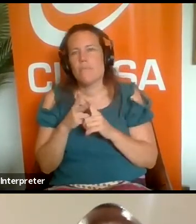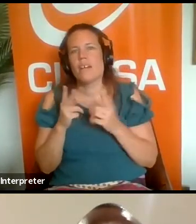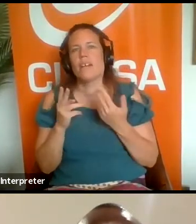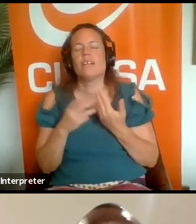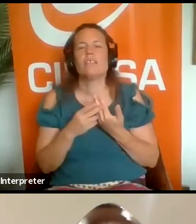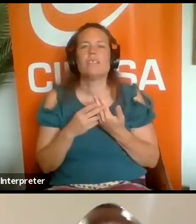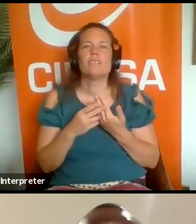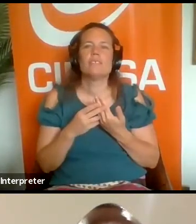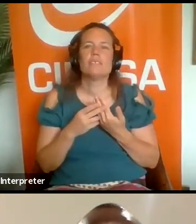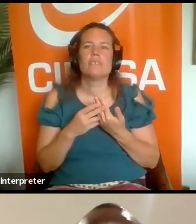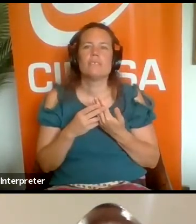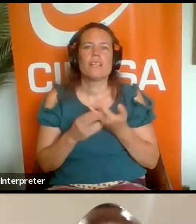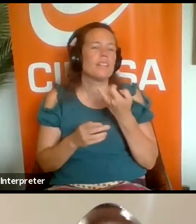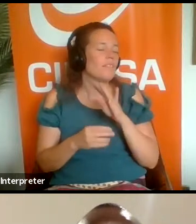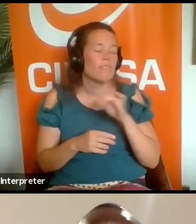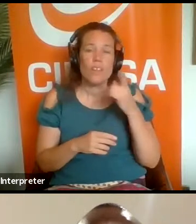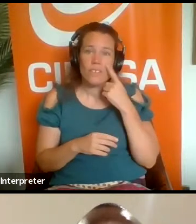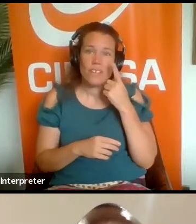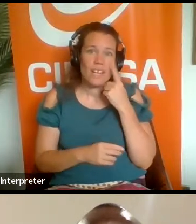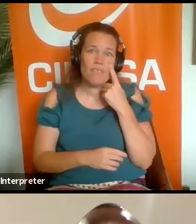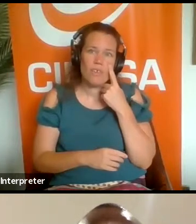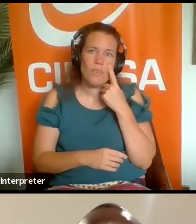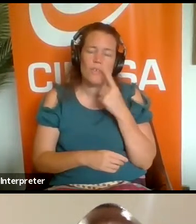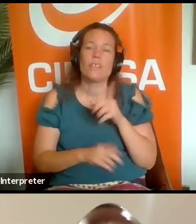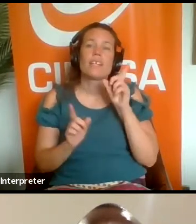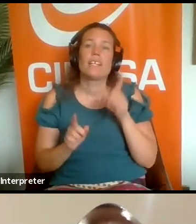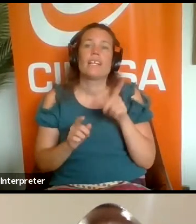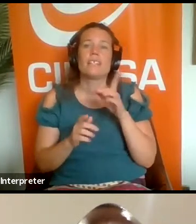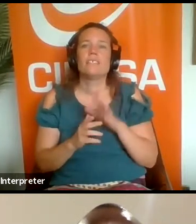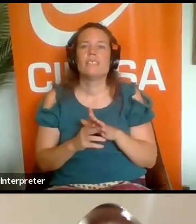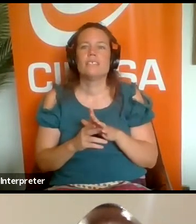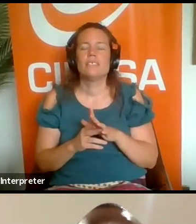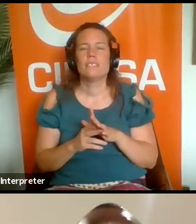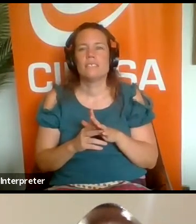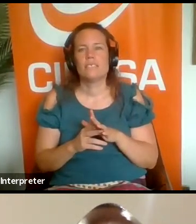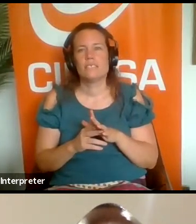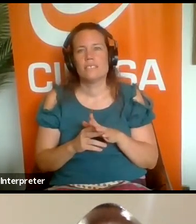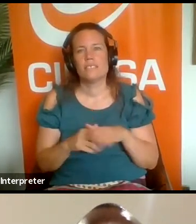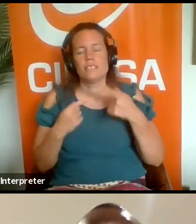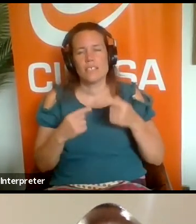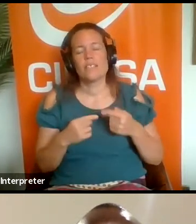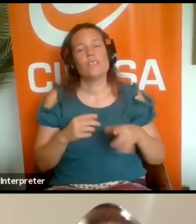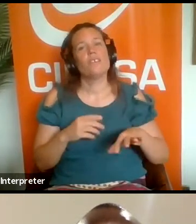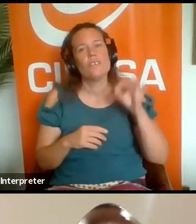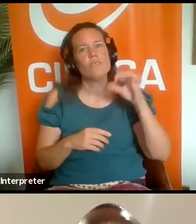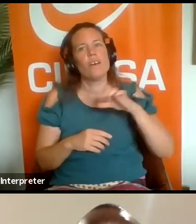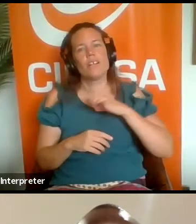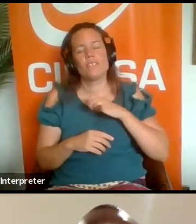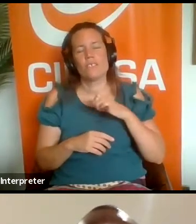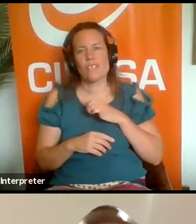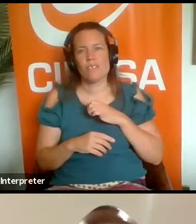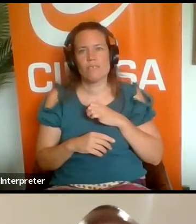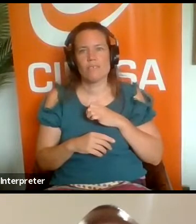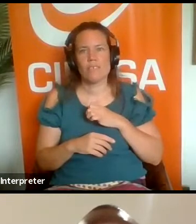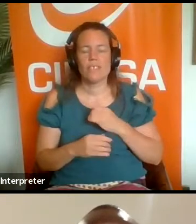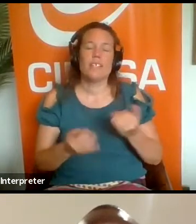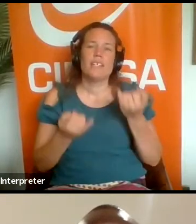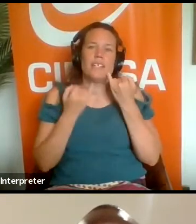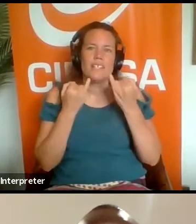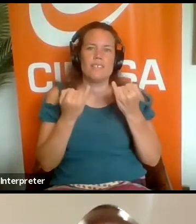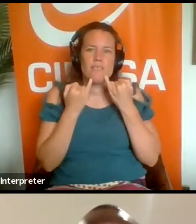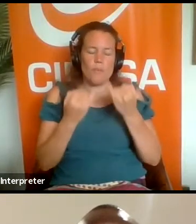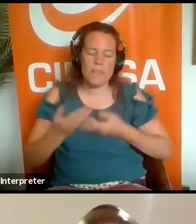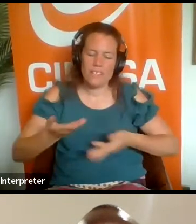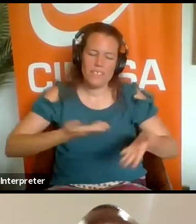that if you're not careful and you click on them, you would find yourself sharing information.